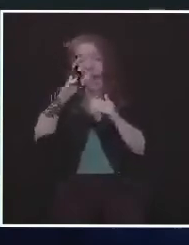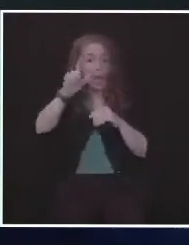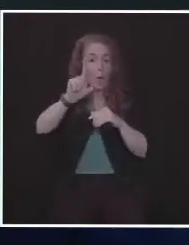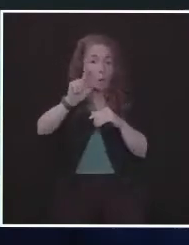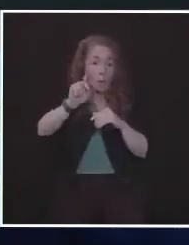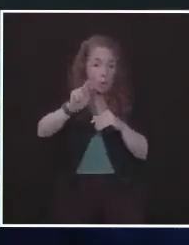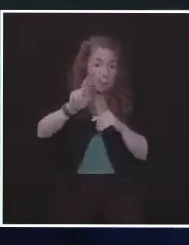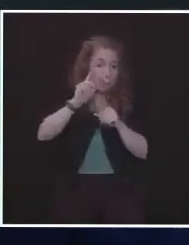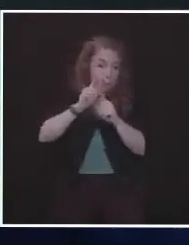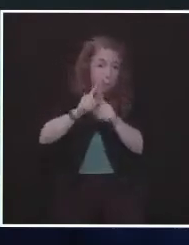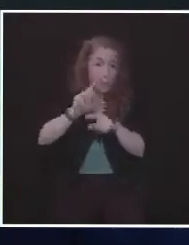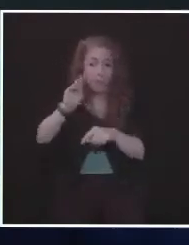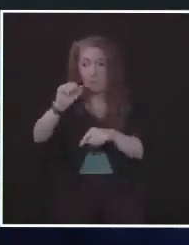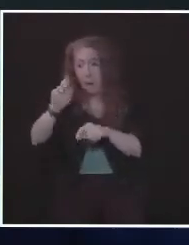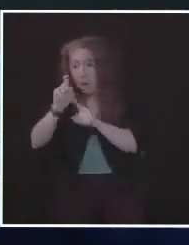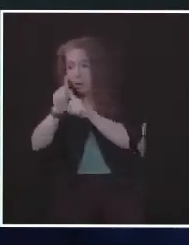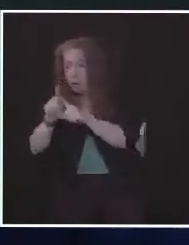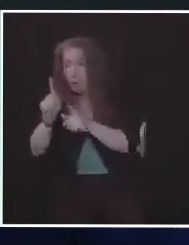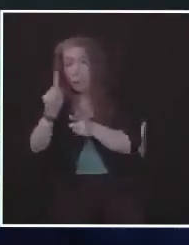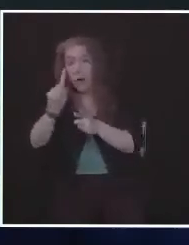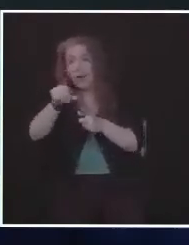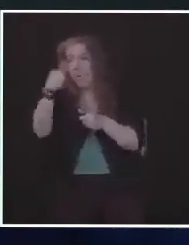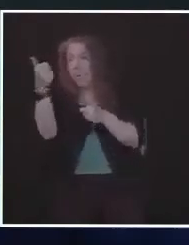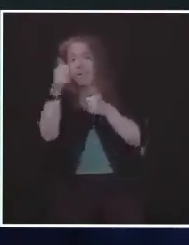else Jim is going to take us. Thanks.